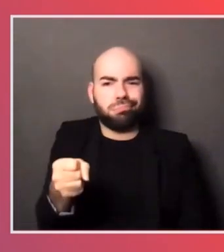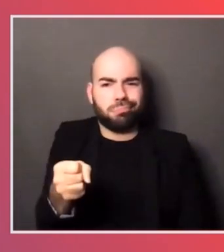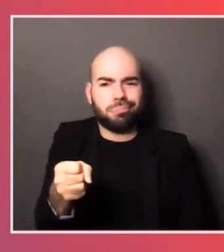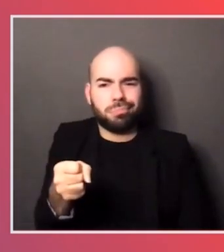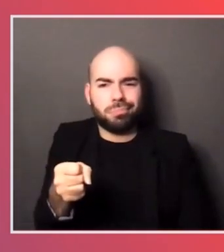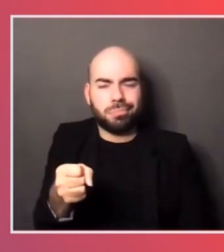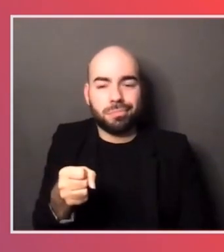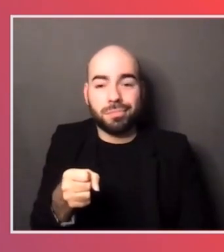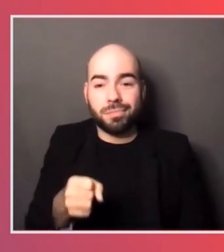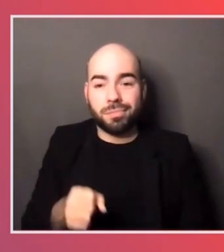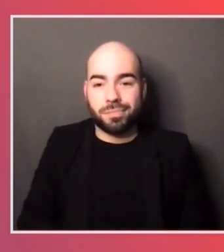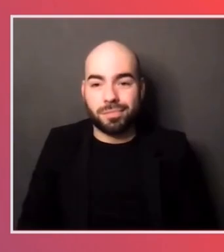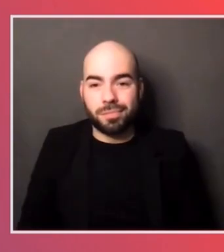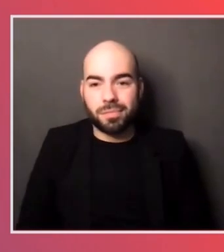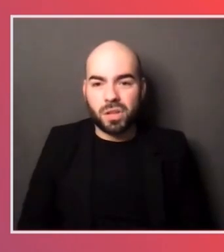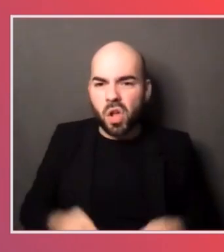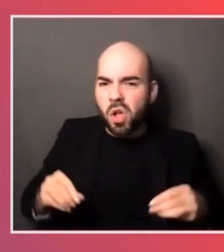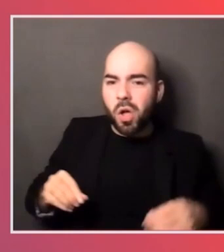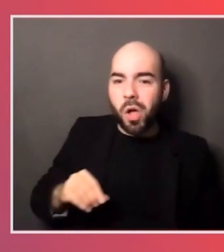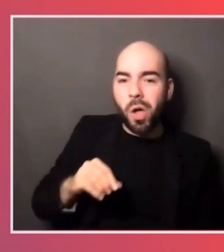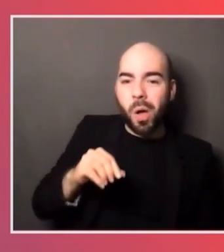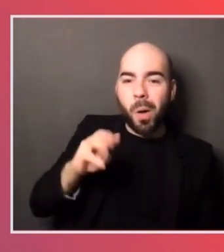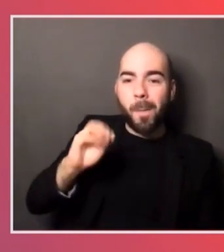Here's our ringer. No fair.